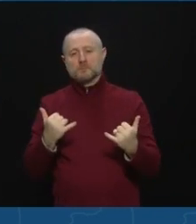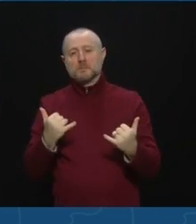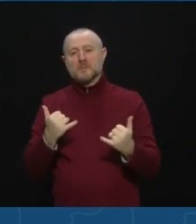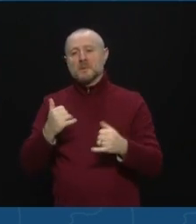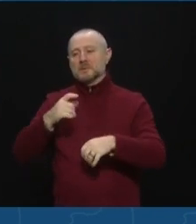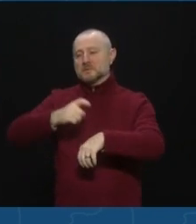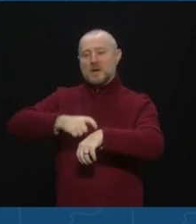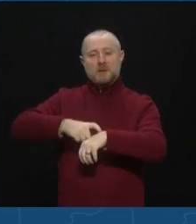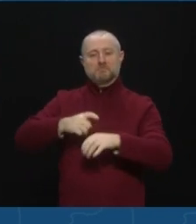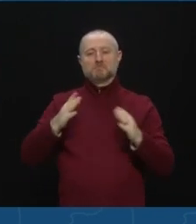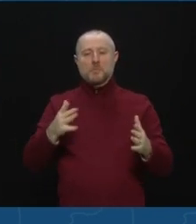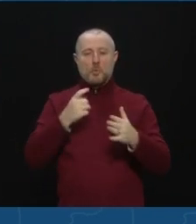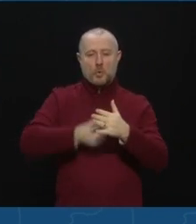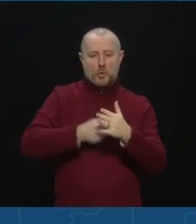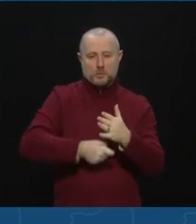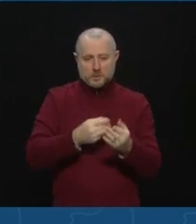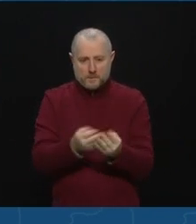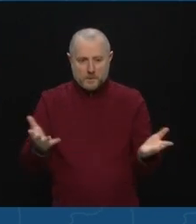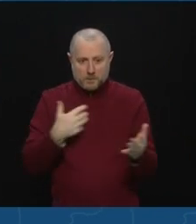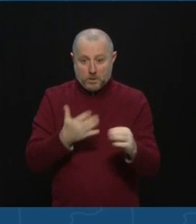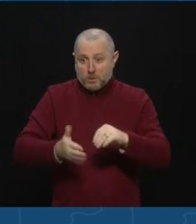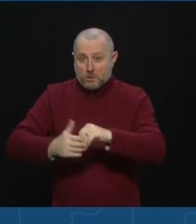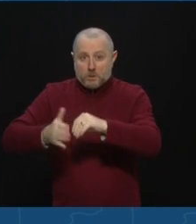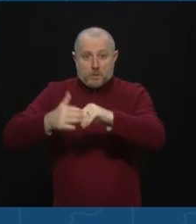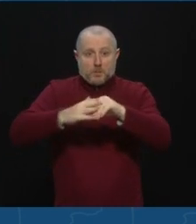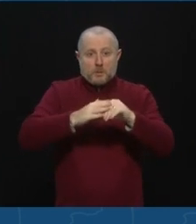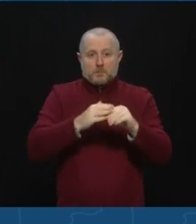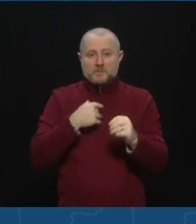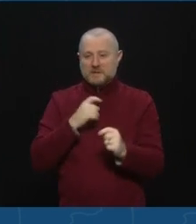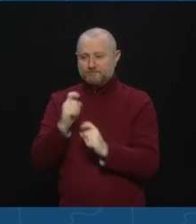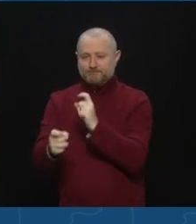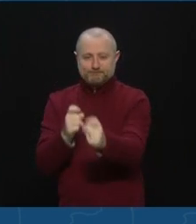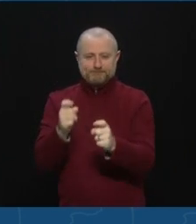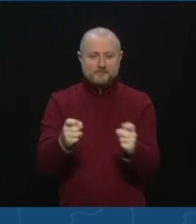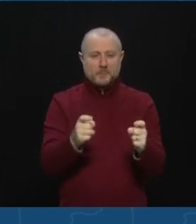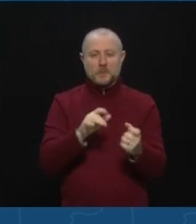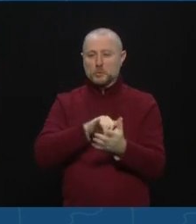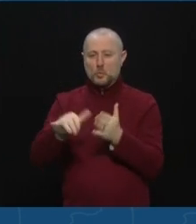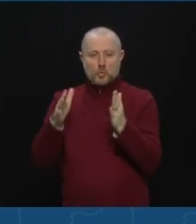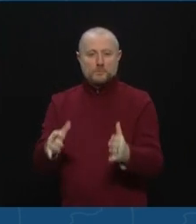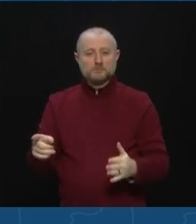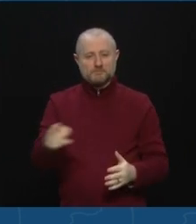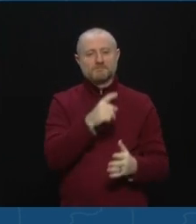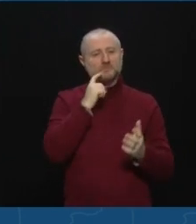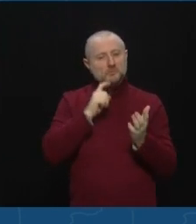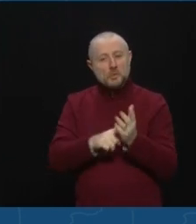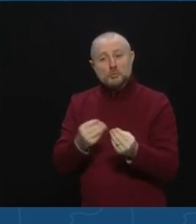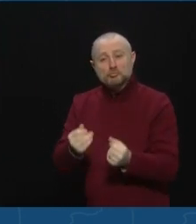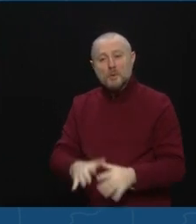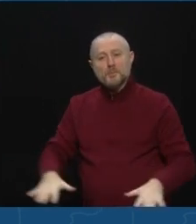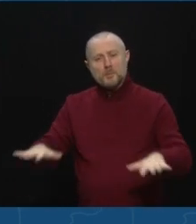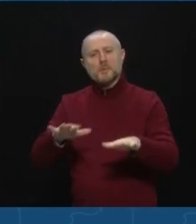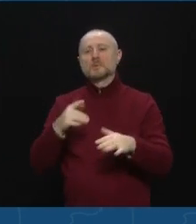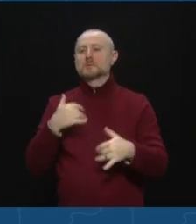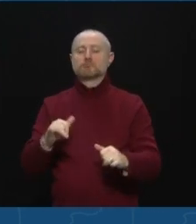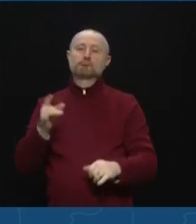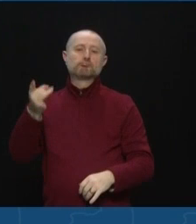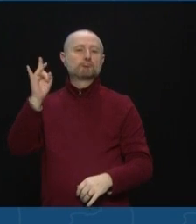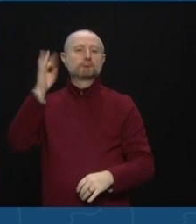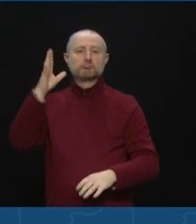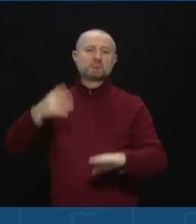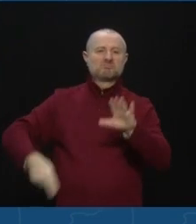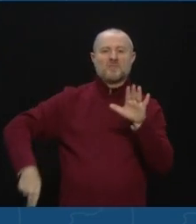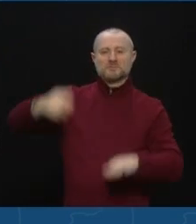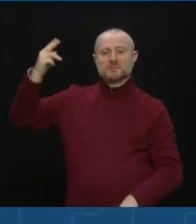families of long-awaited gains in income. And recognizing that property taxes are still too high, we will provide a